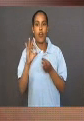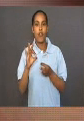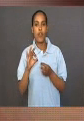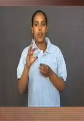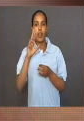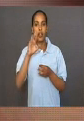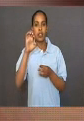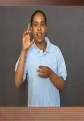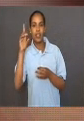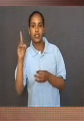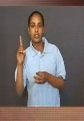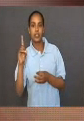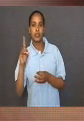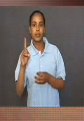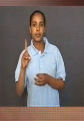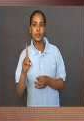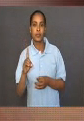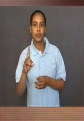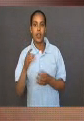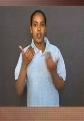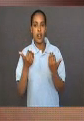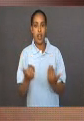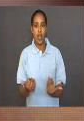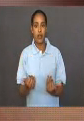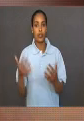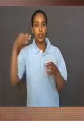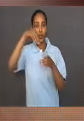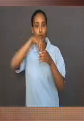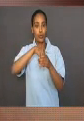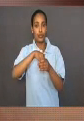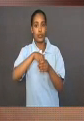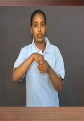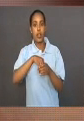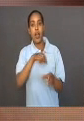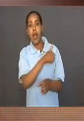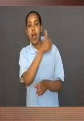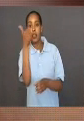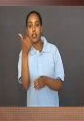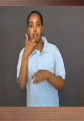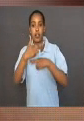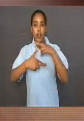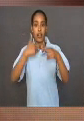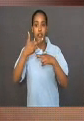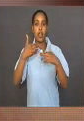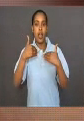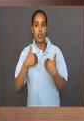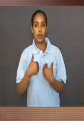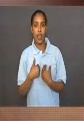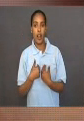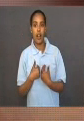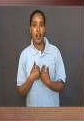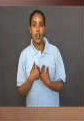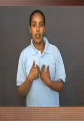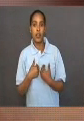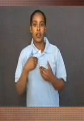reduction now includes other reactions as well,